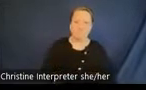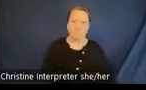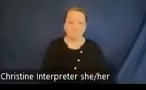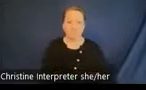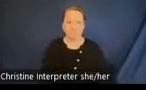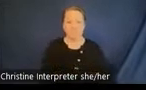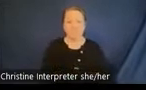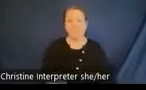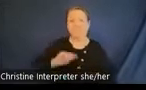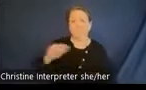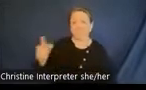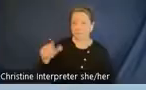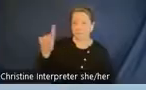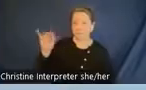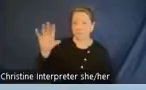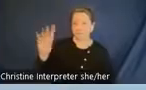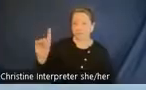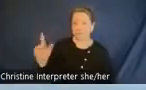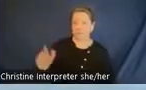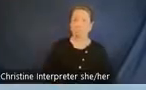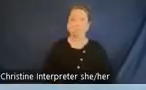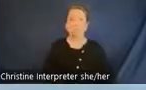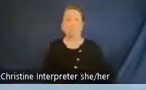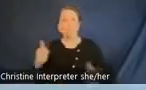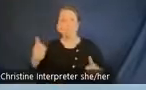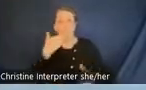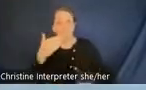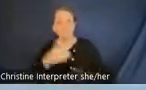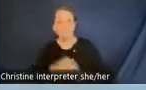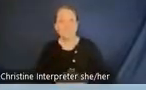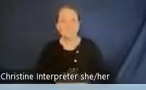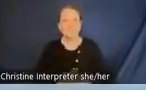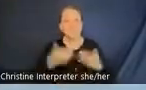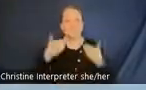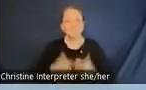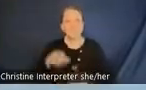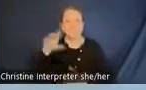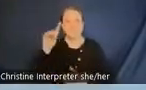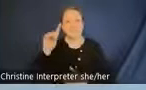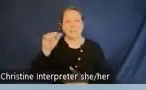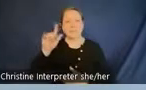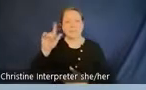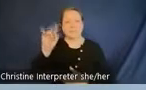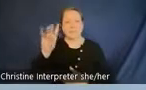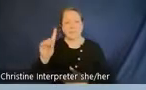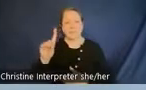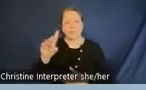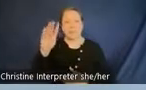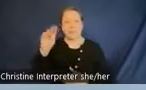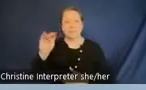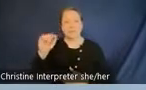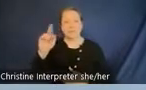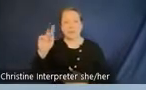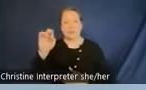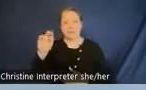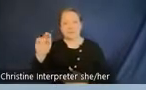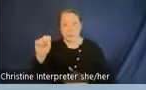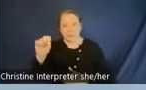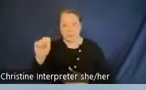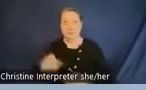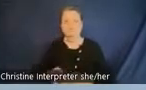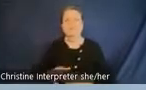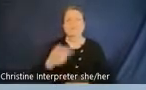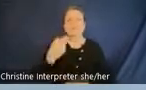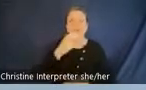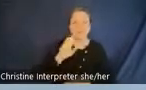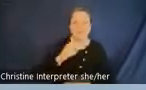David, why don't you go ahead? Thanks very much. My name is David Martins, and my pronouns are he,